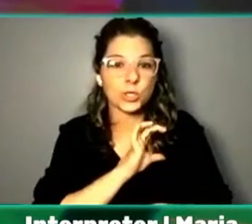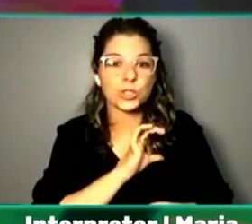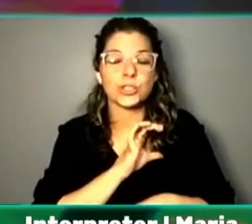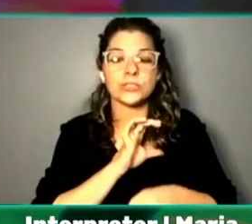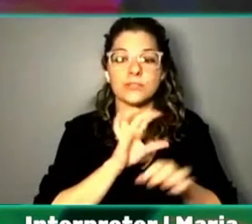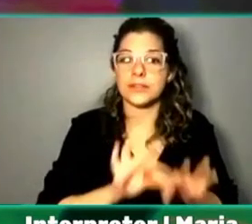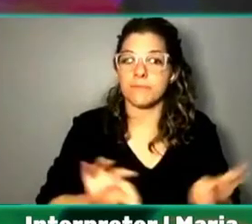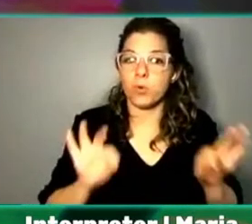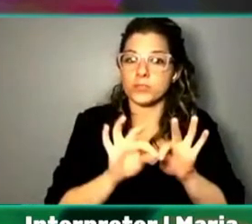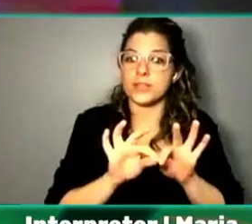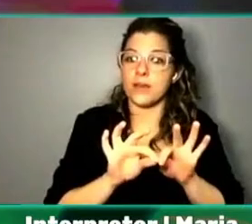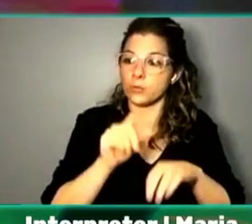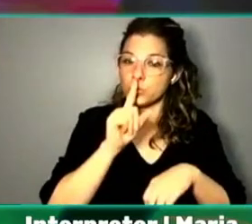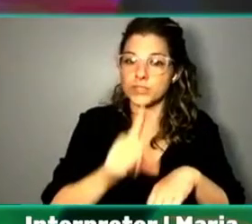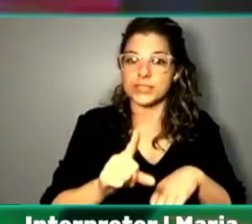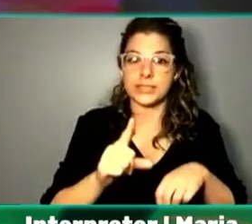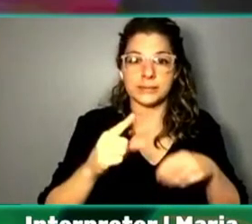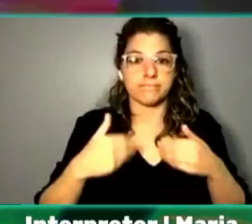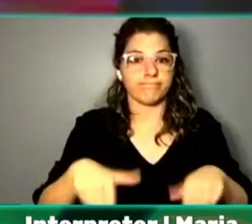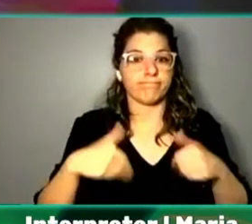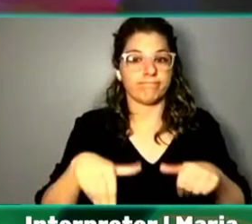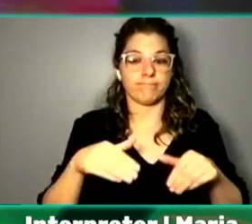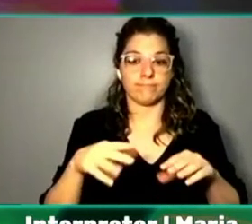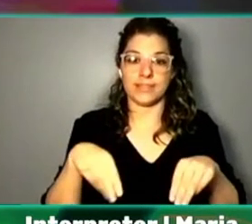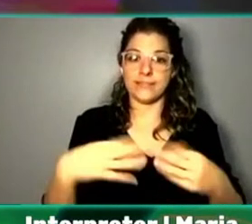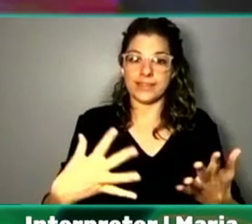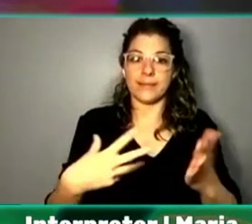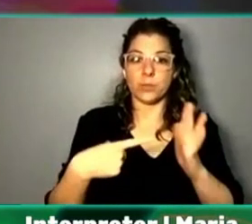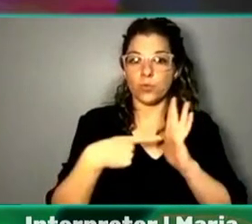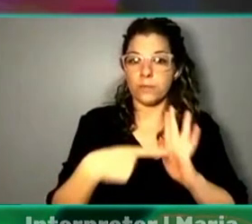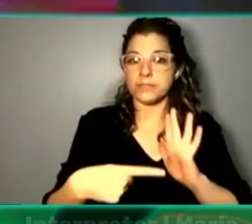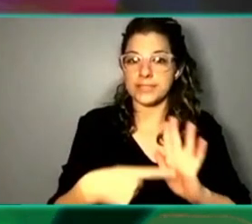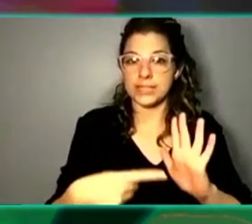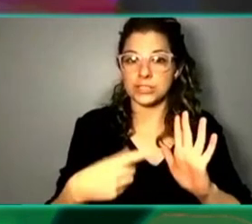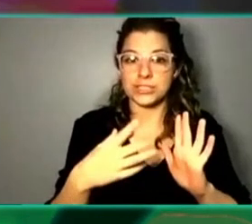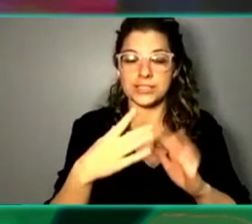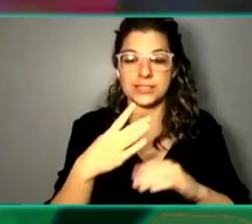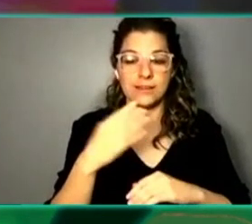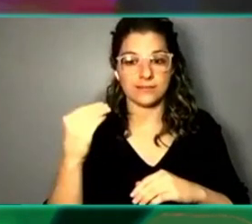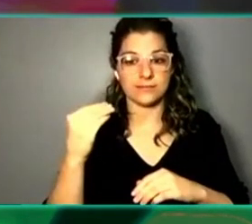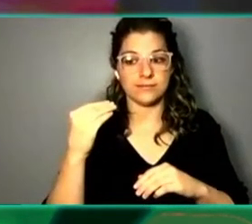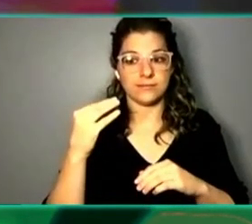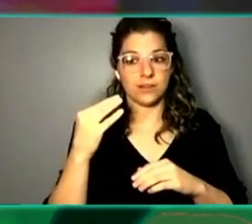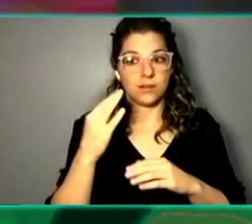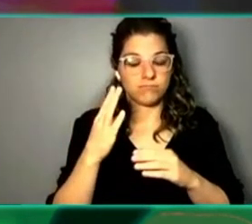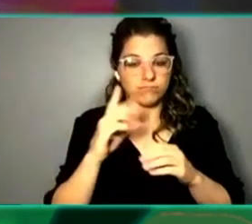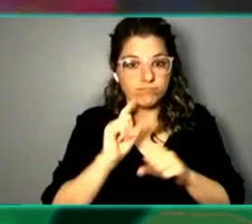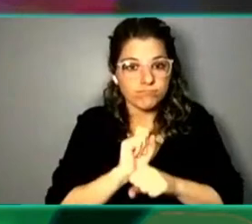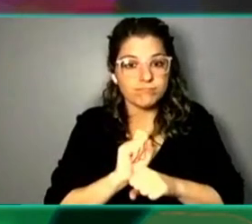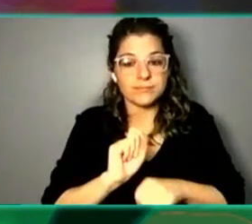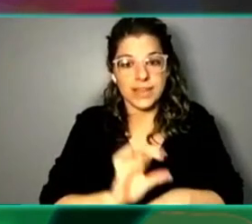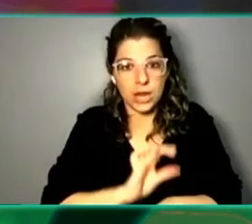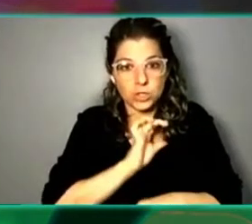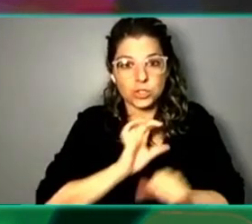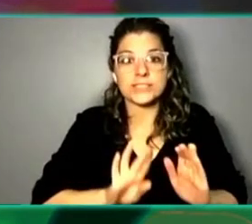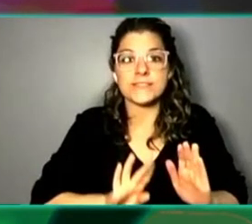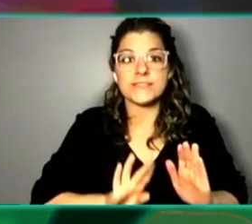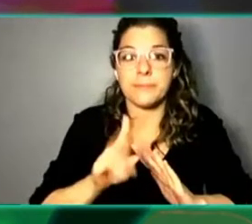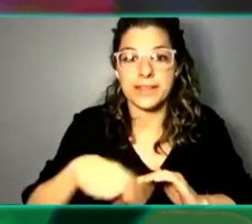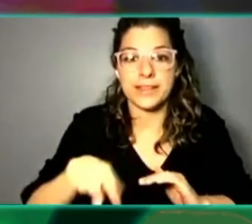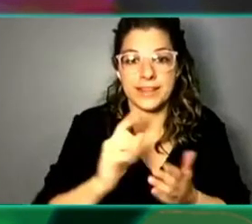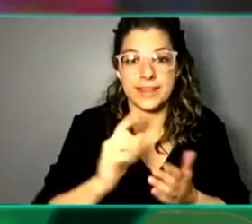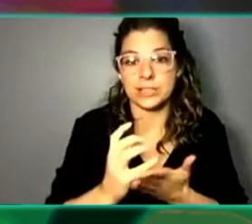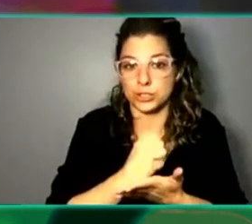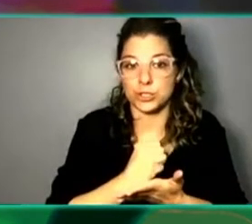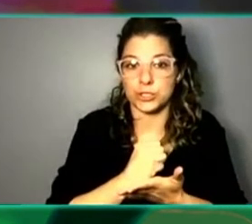of really giving them the representation and the thorough character development that they